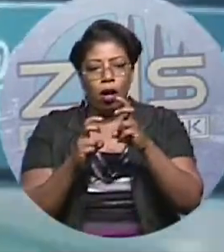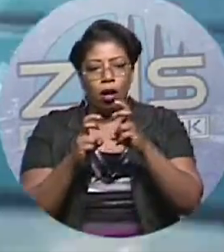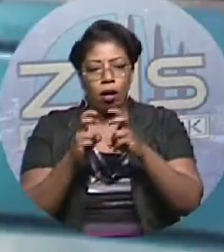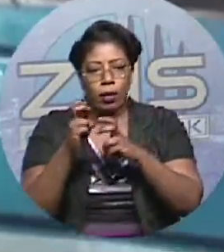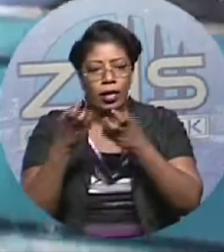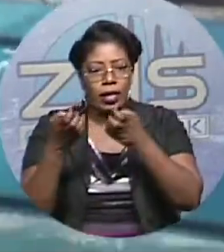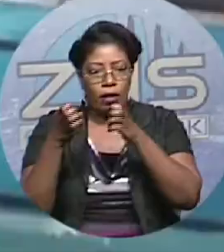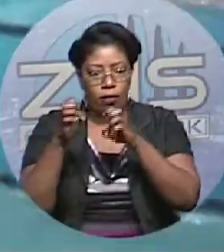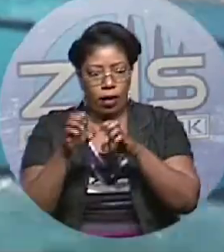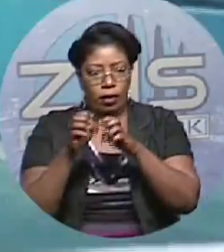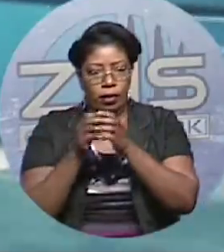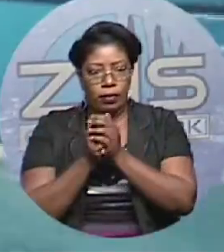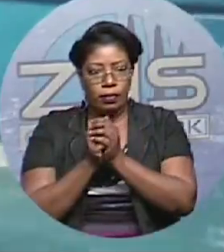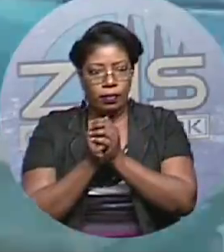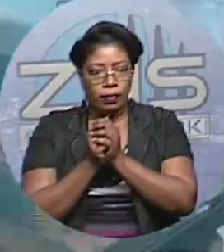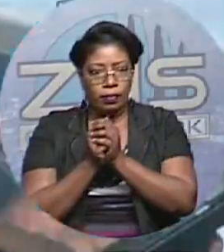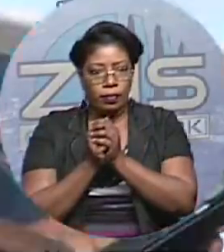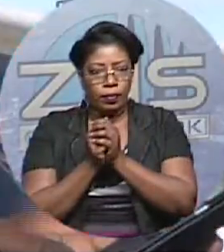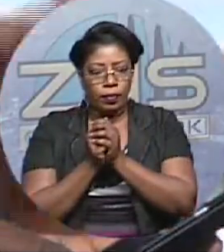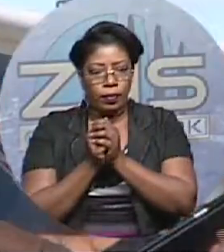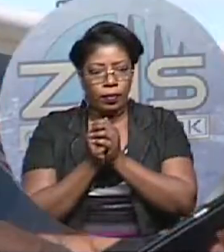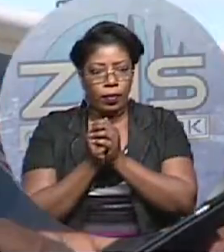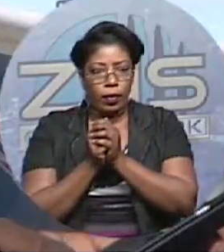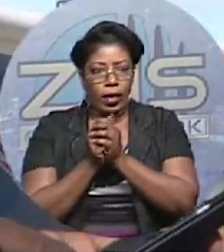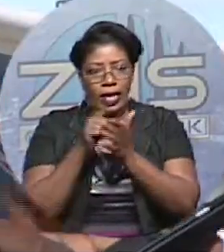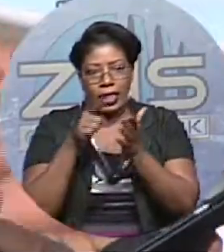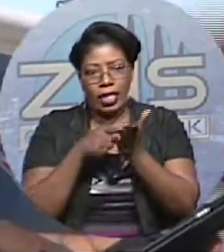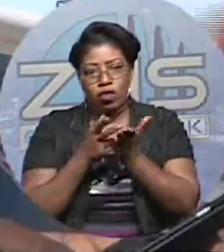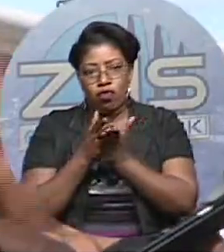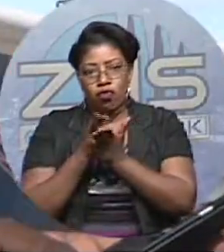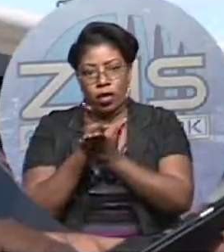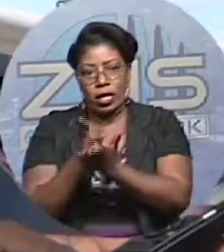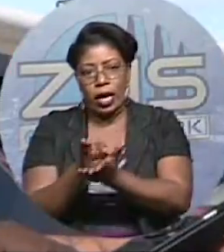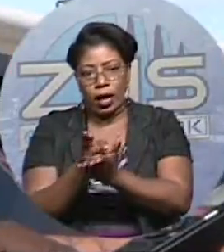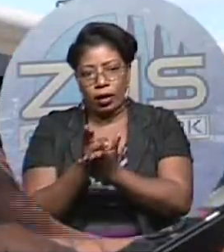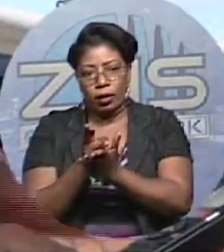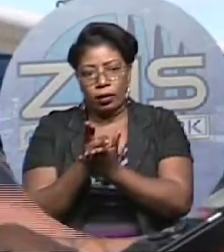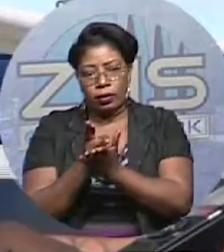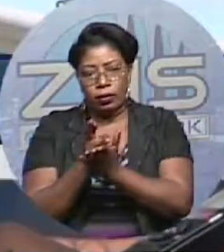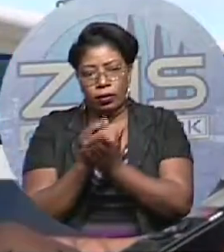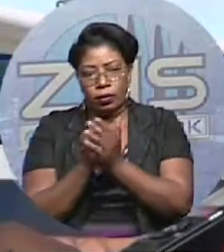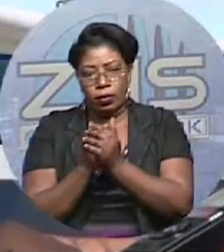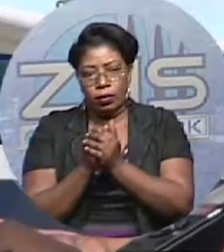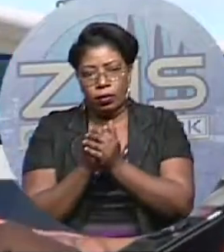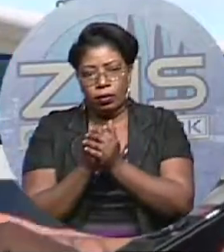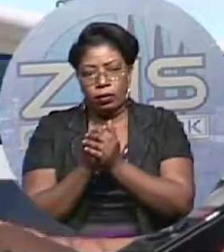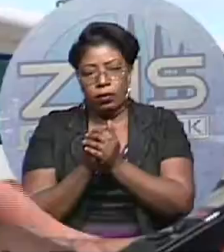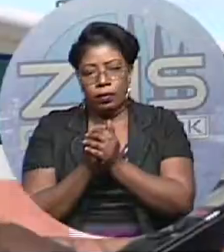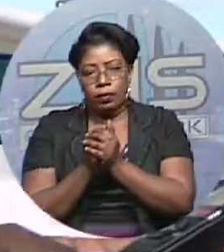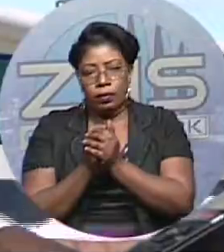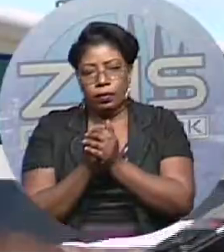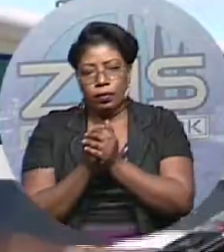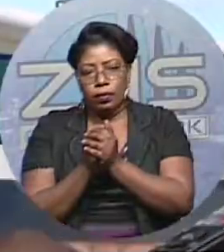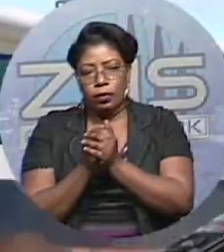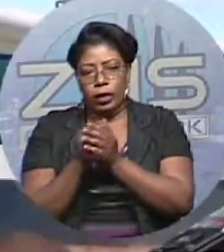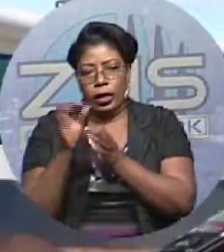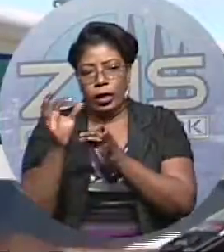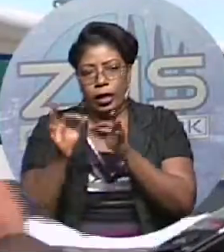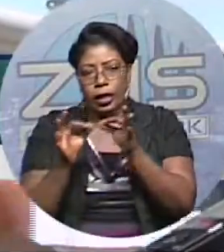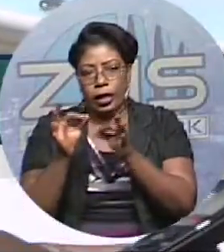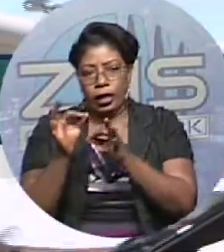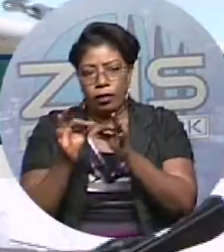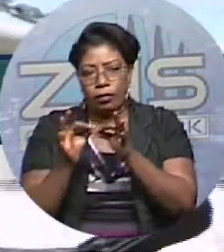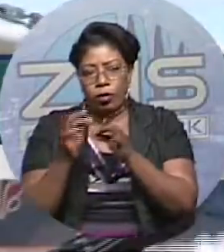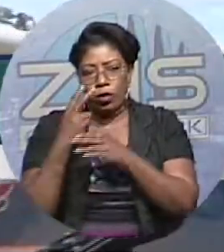sloop. Stephen is just disregarded because he doesn't even know which boat he's sailing. So if you see